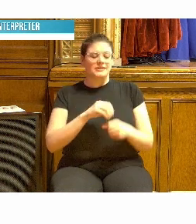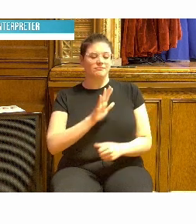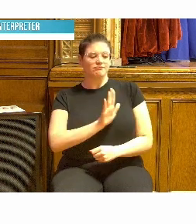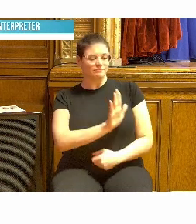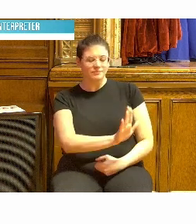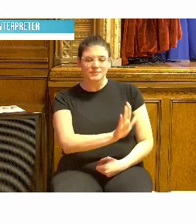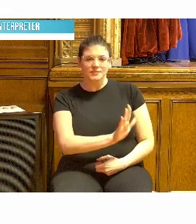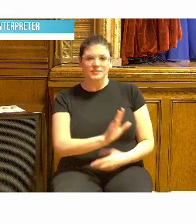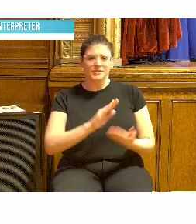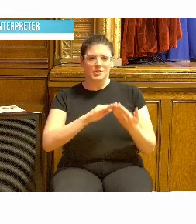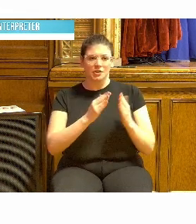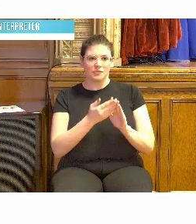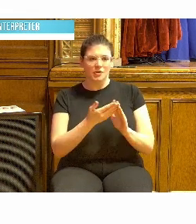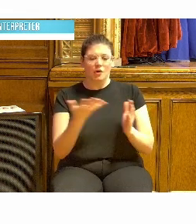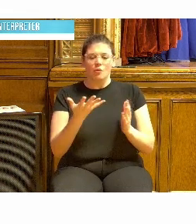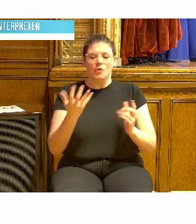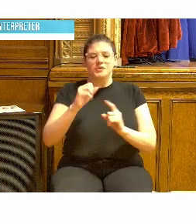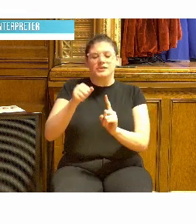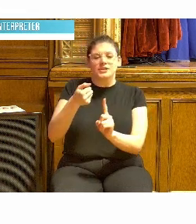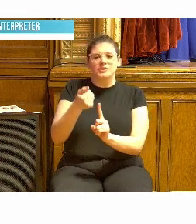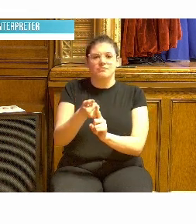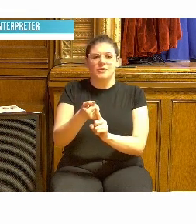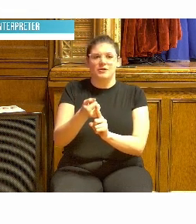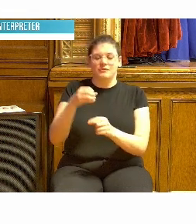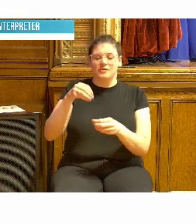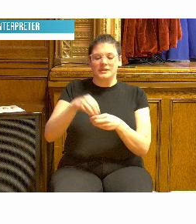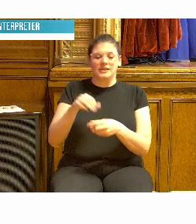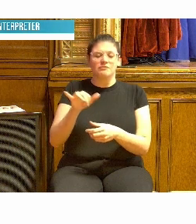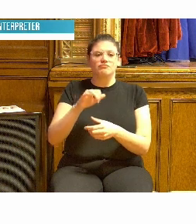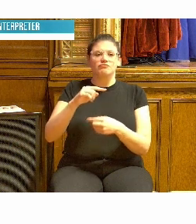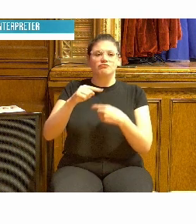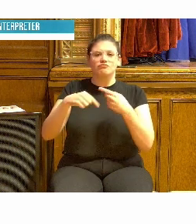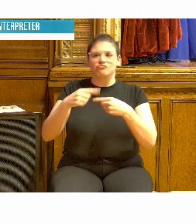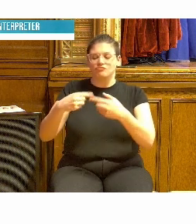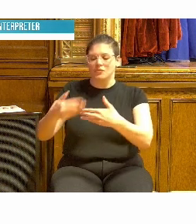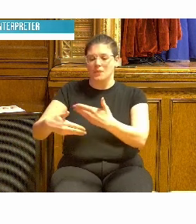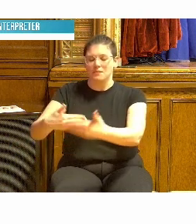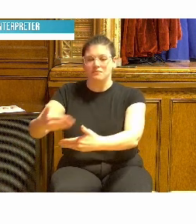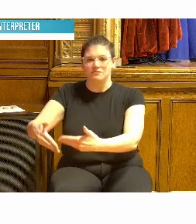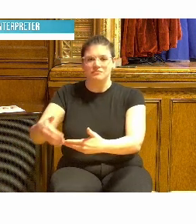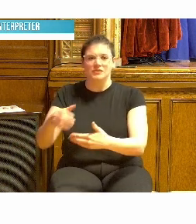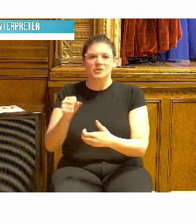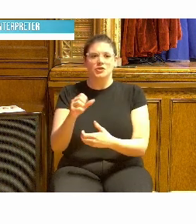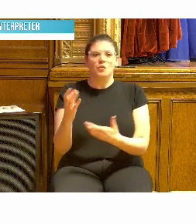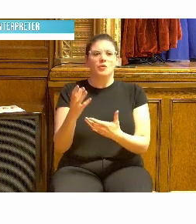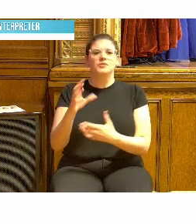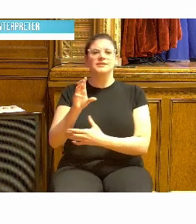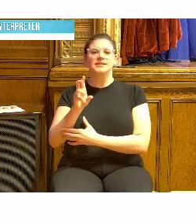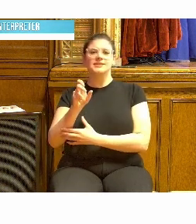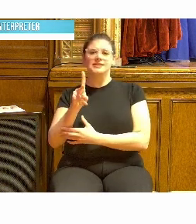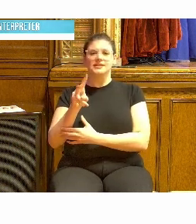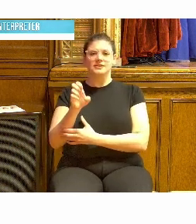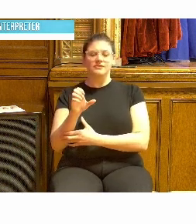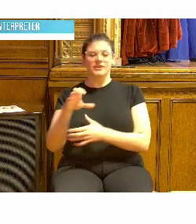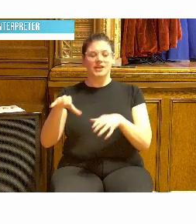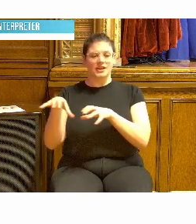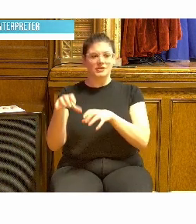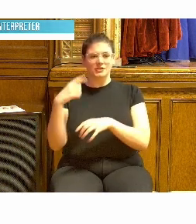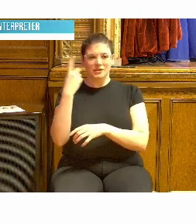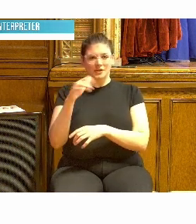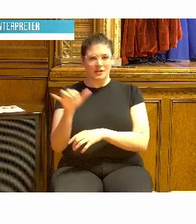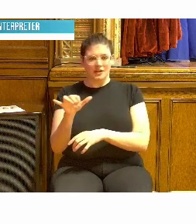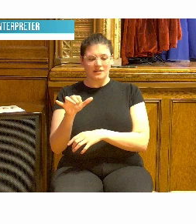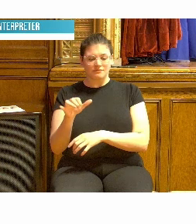of moving them forward and toward understanding as well as civic action in their own time. Our motto is to do this through restorative